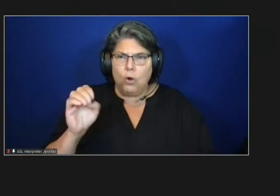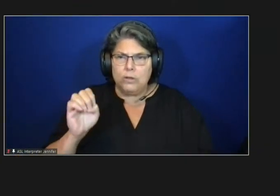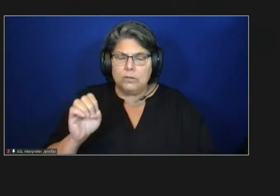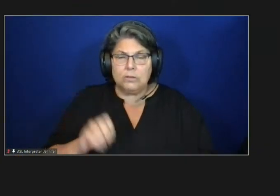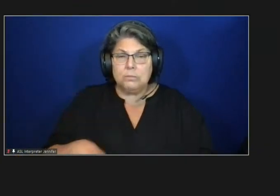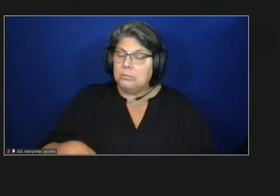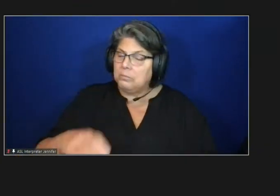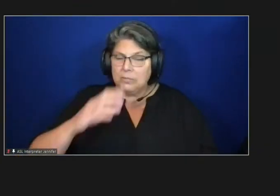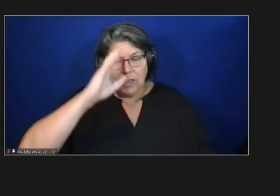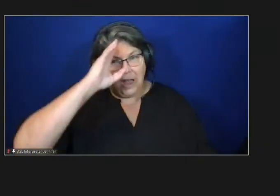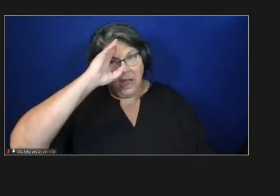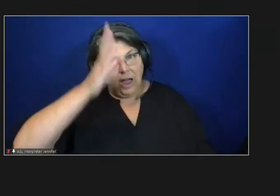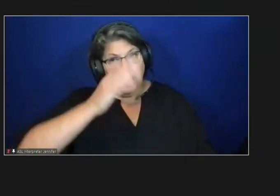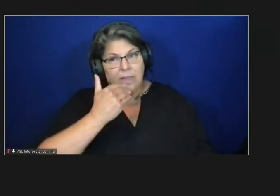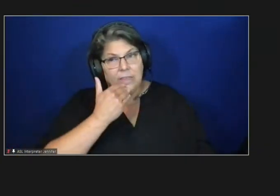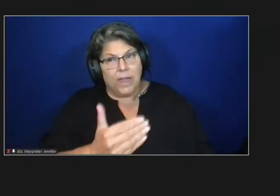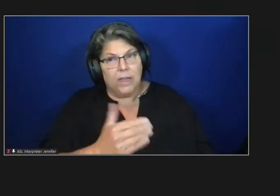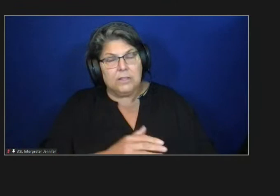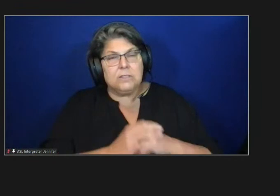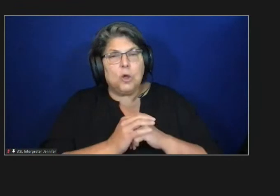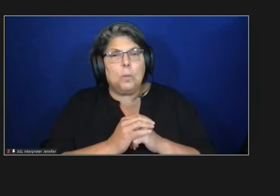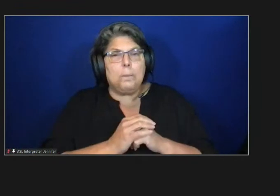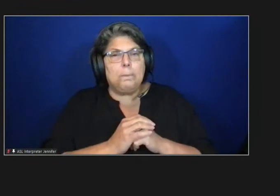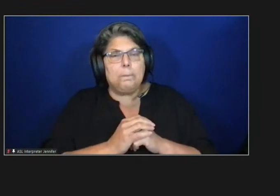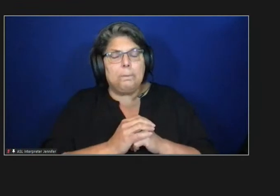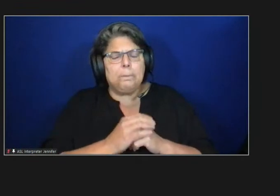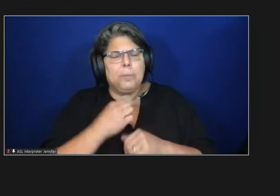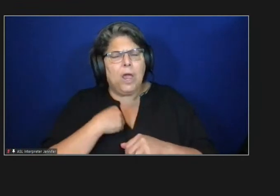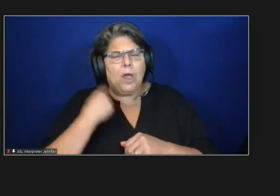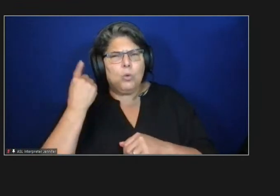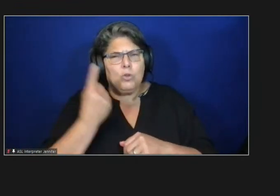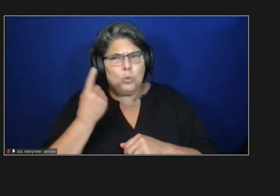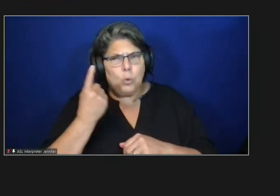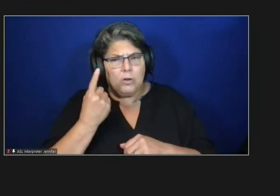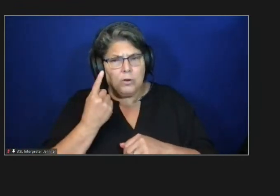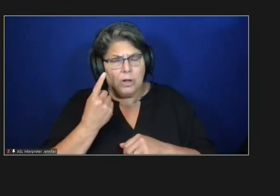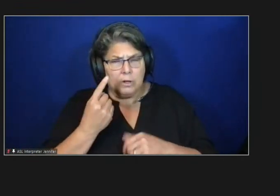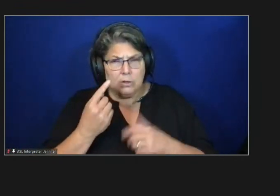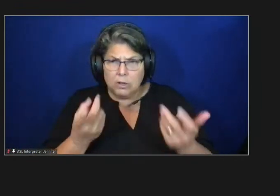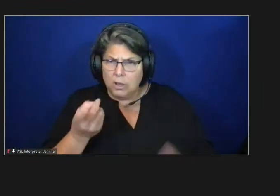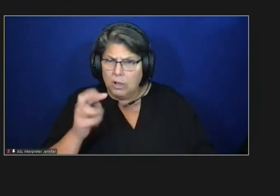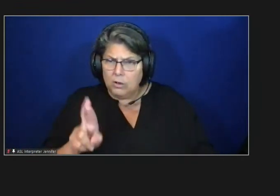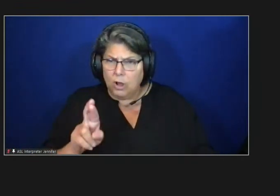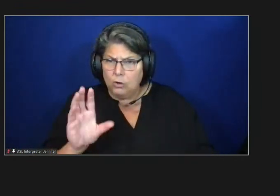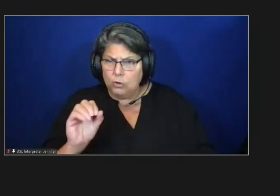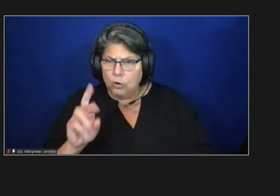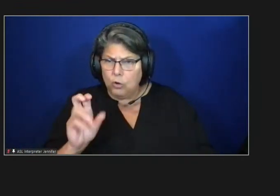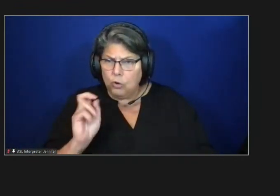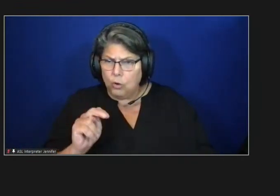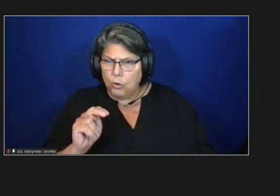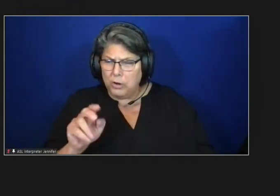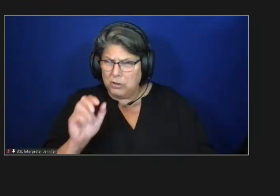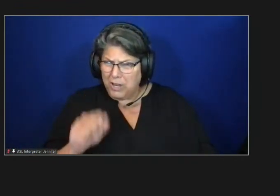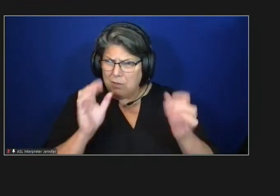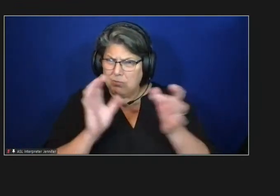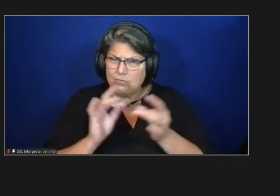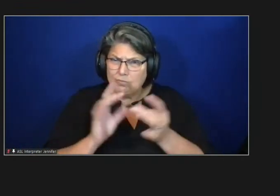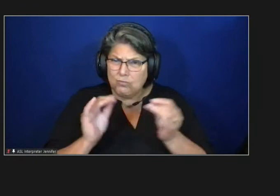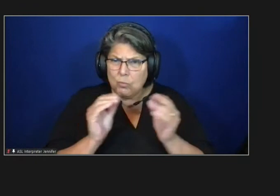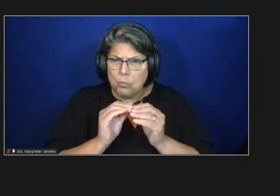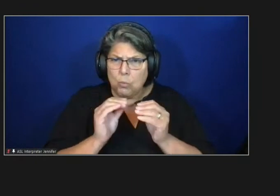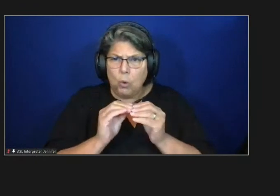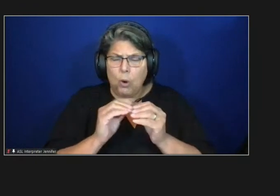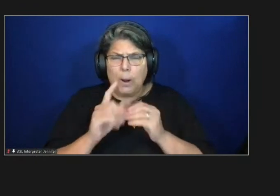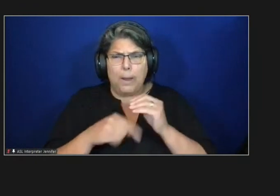Hi, thanks. So I was wondering if Dr. Coren could talk a little bit more about